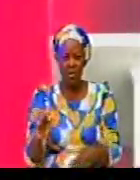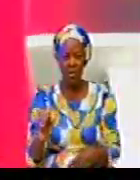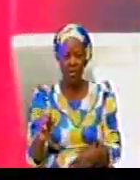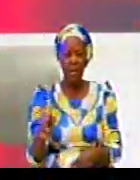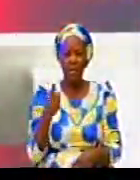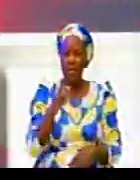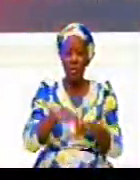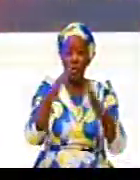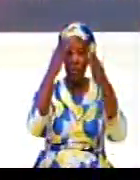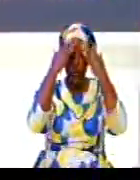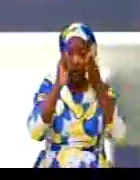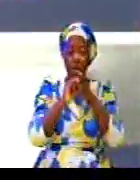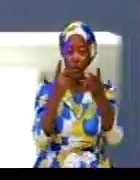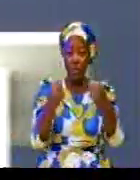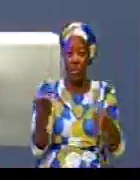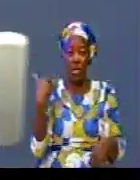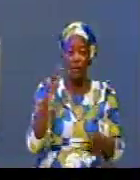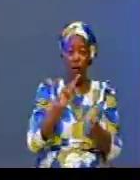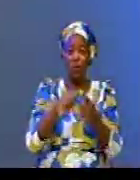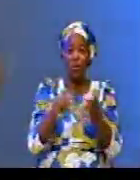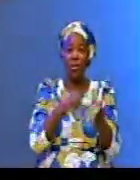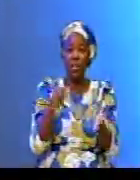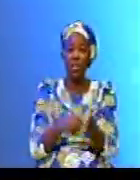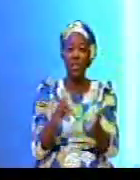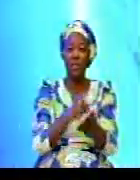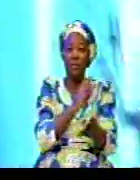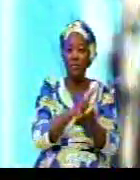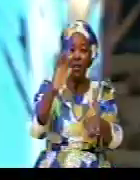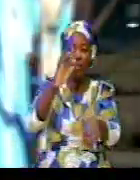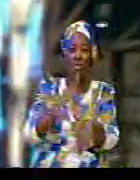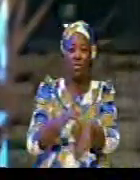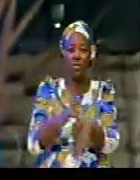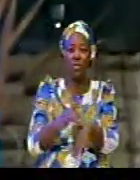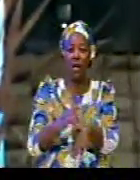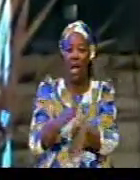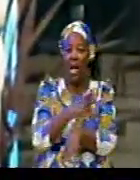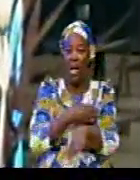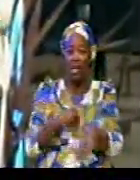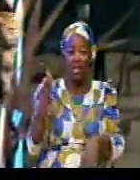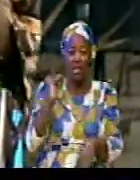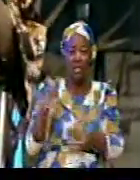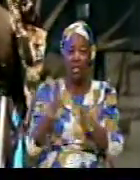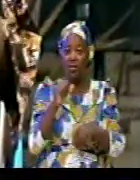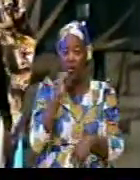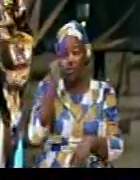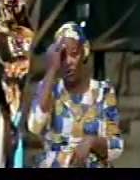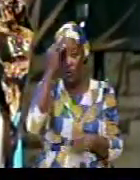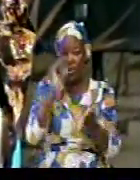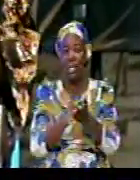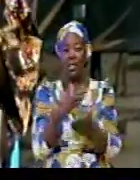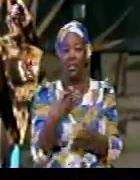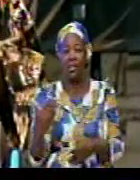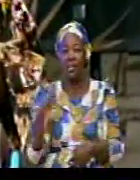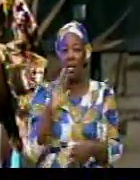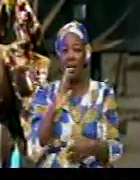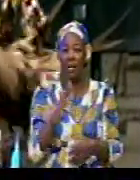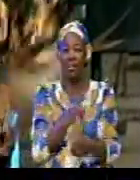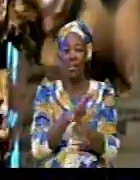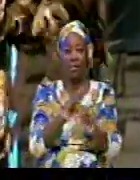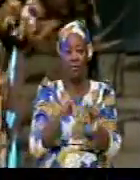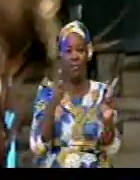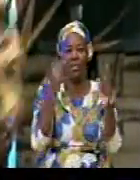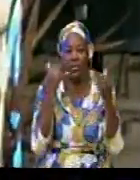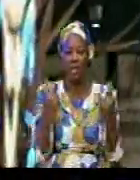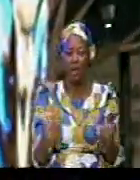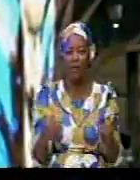am going there. Where are they going? They didn't know you came to this divine touch. And